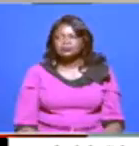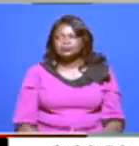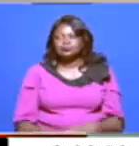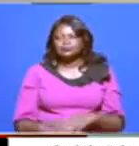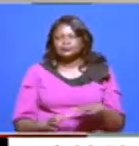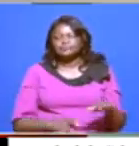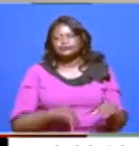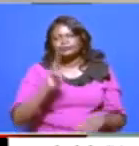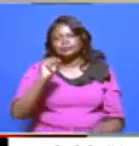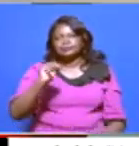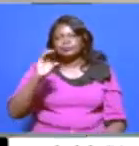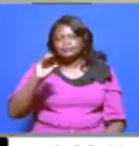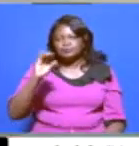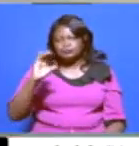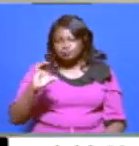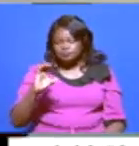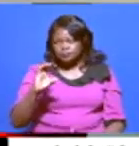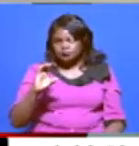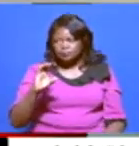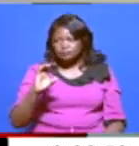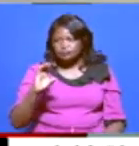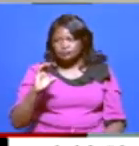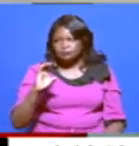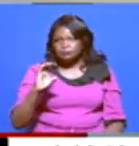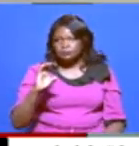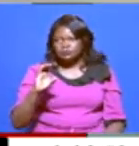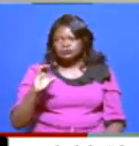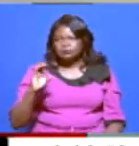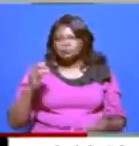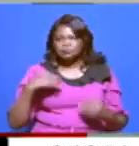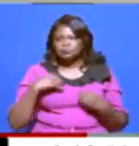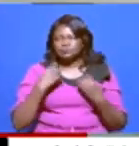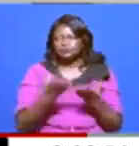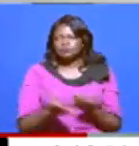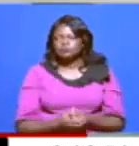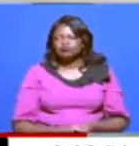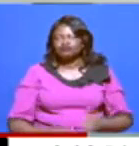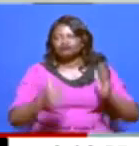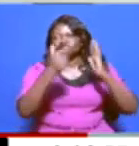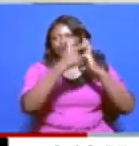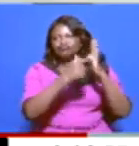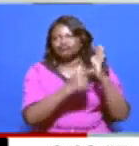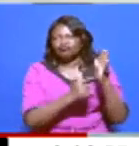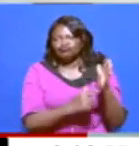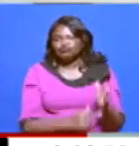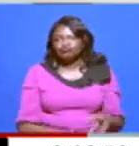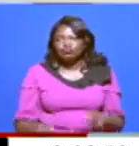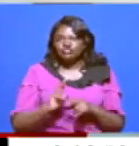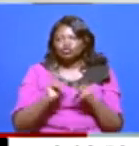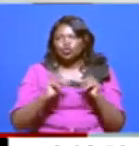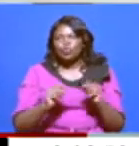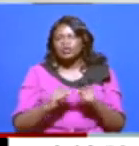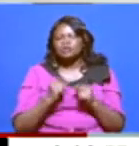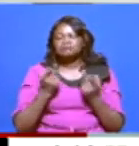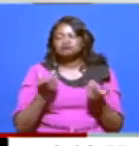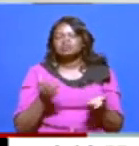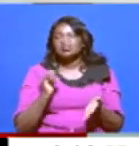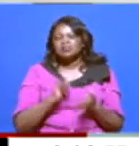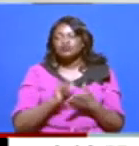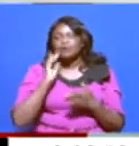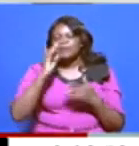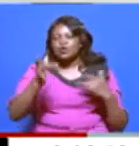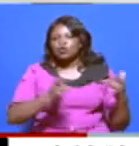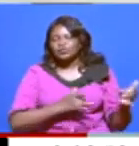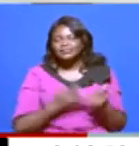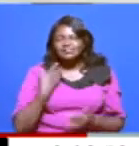Cohesion and Integration Commission, NCIC, has released a list of popularly used words which will now be considered